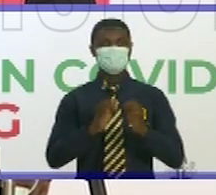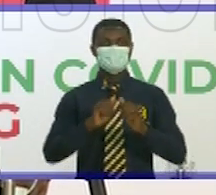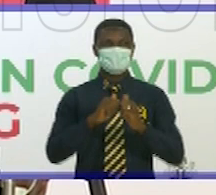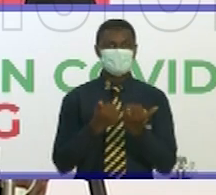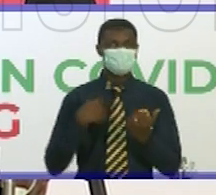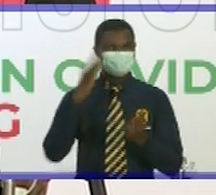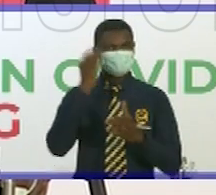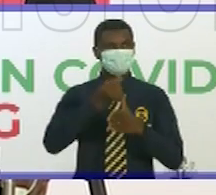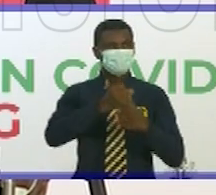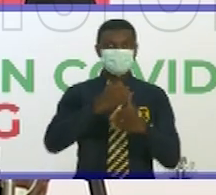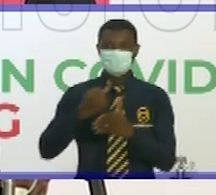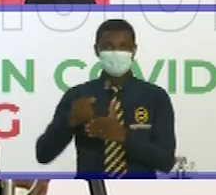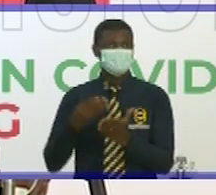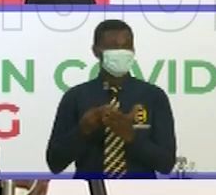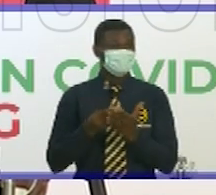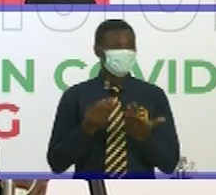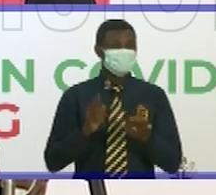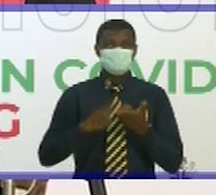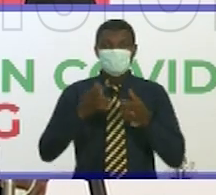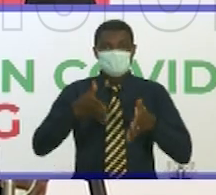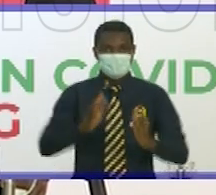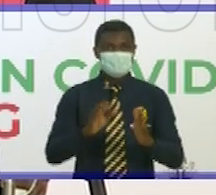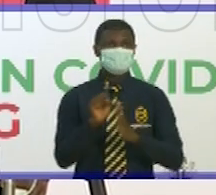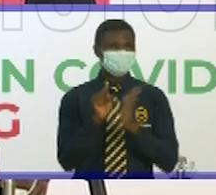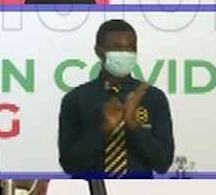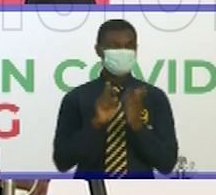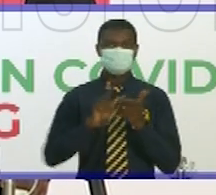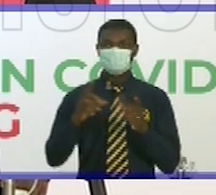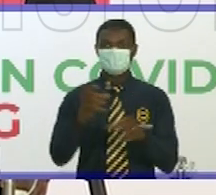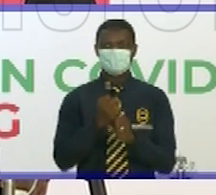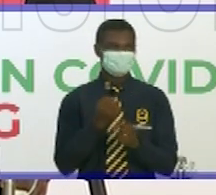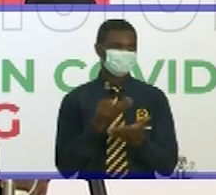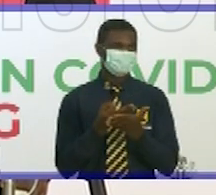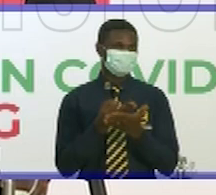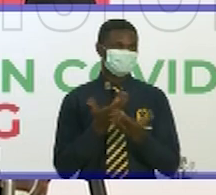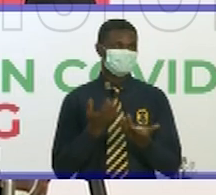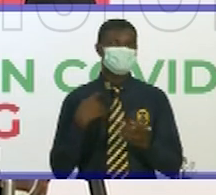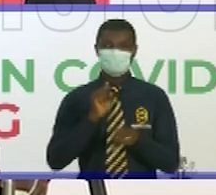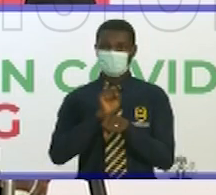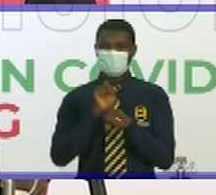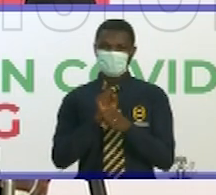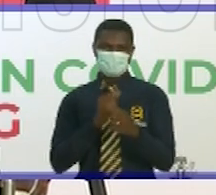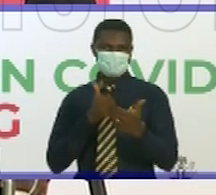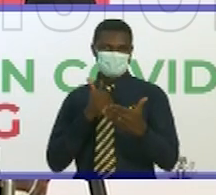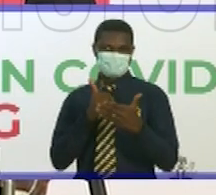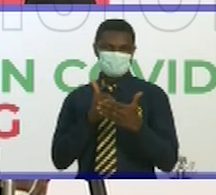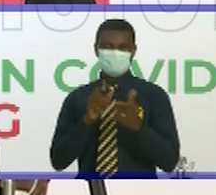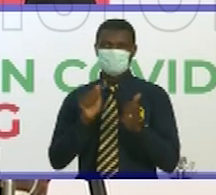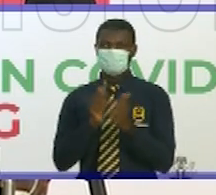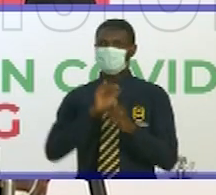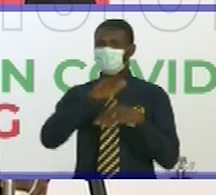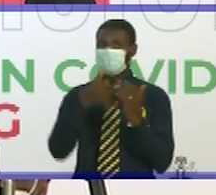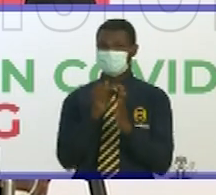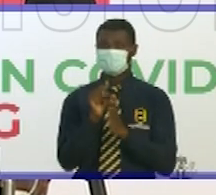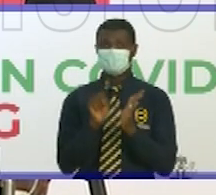parameters that will be used to allow states to access these funds. And we are working very closely with all the states. Some of the states have